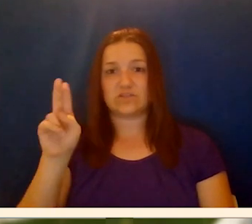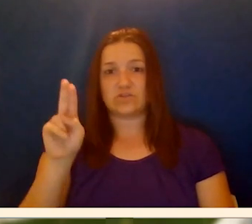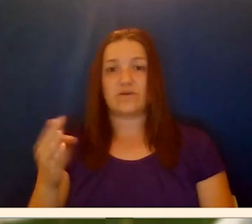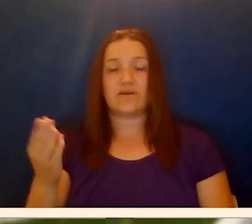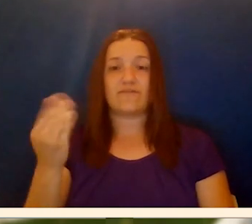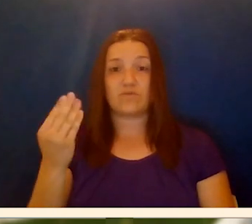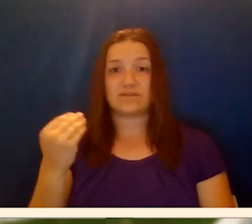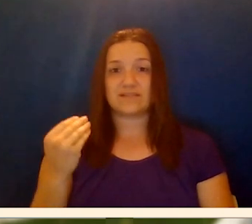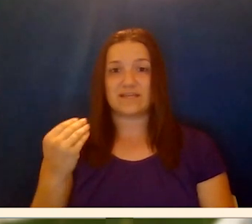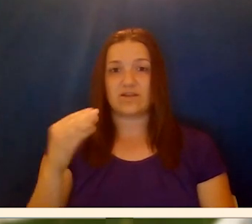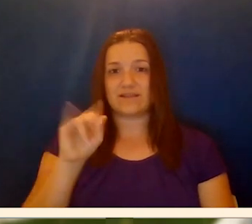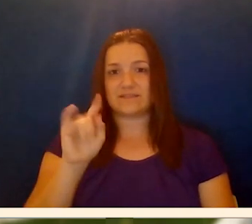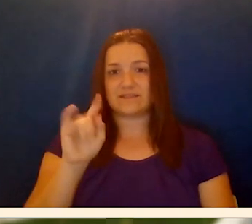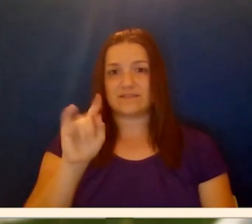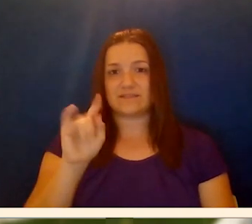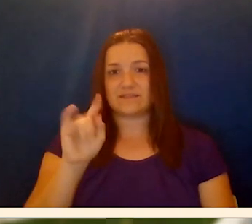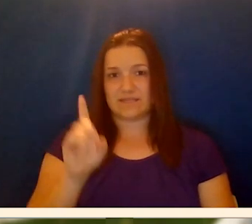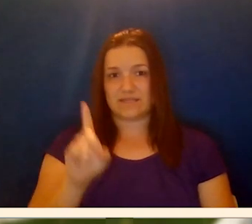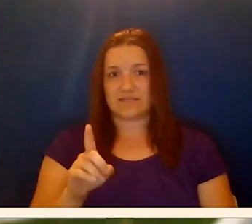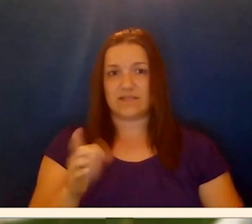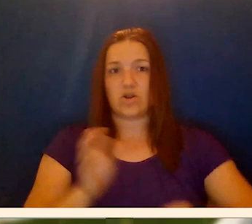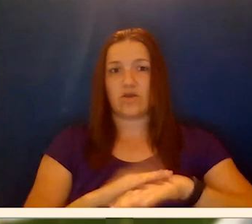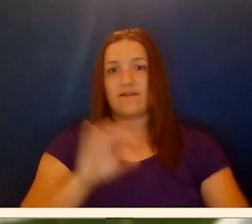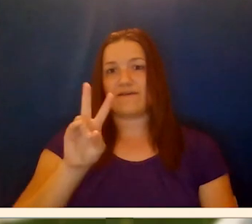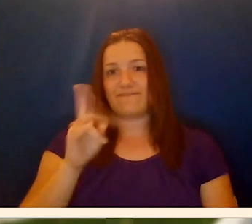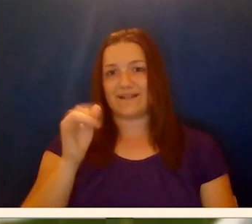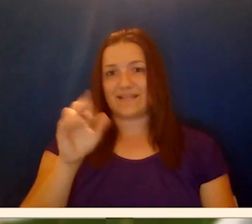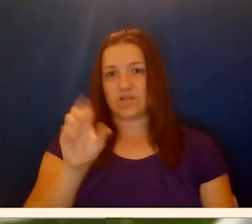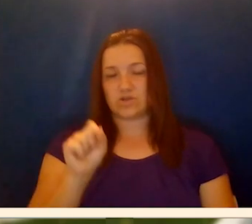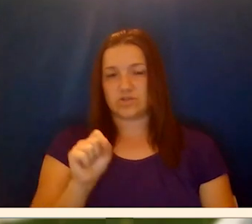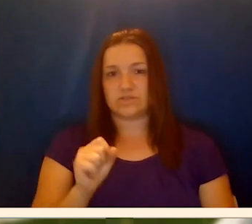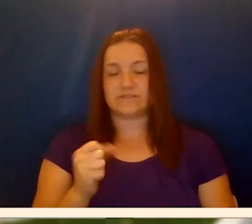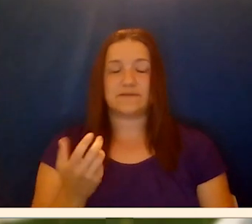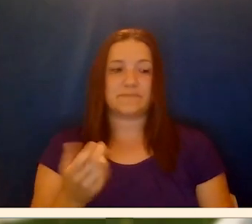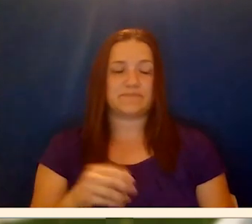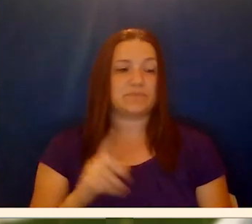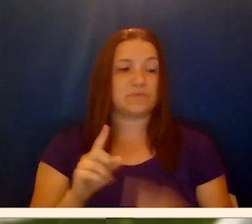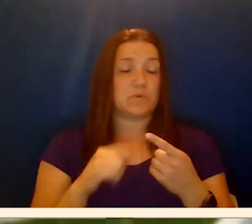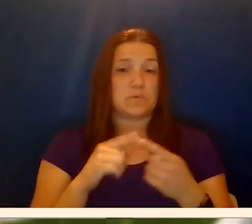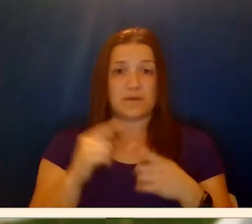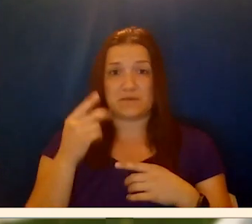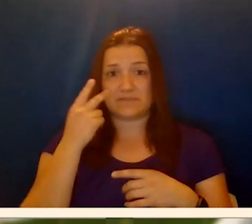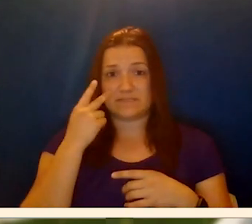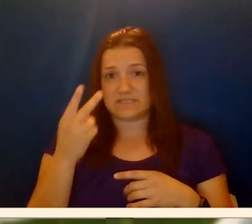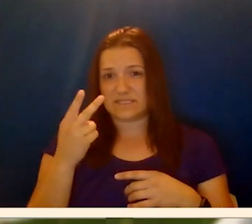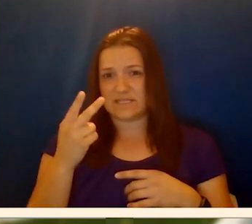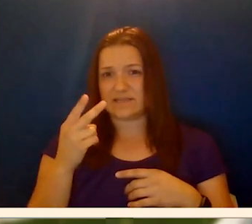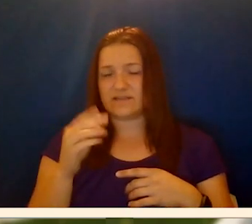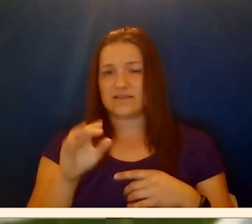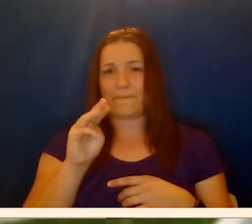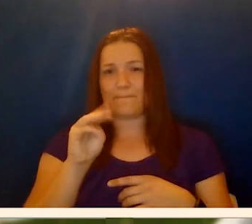are intubated and on ventilators. So I wouldn't say we're seeing a milder case